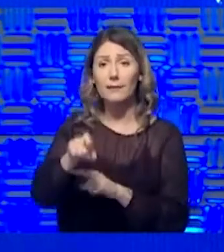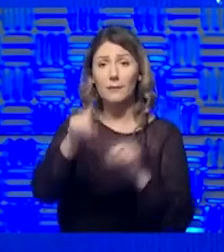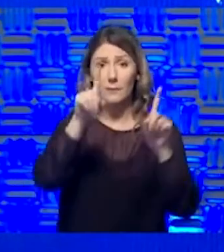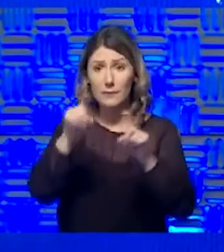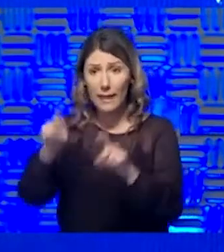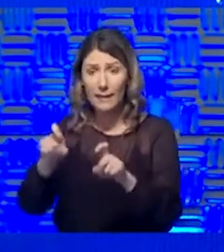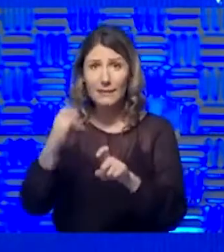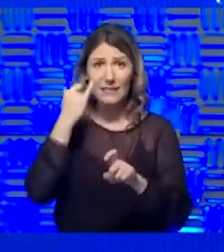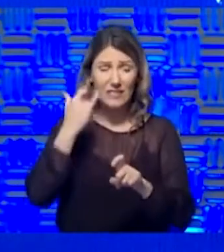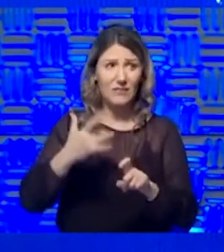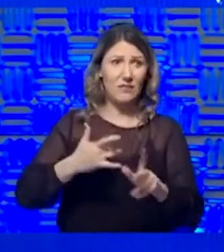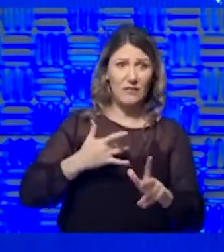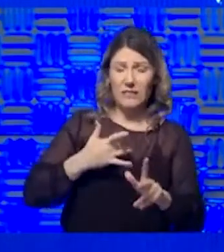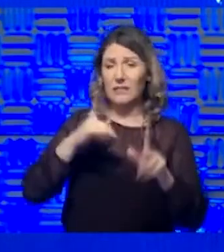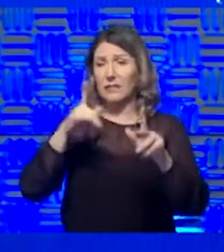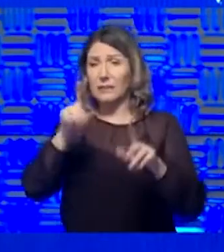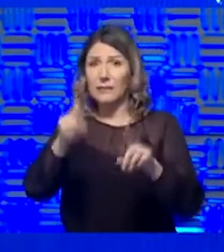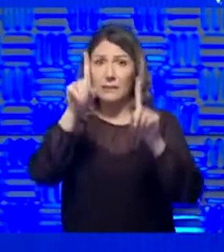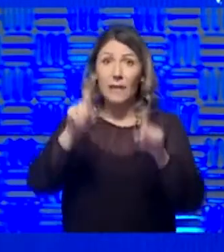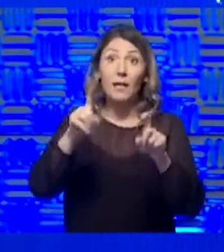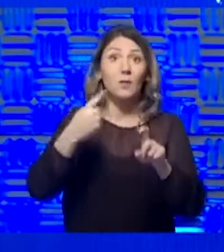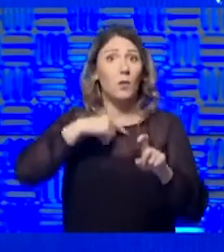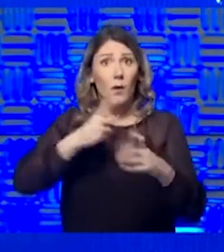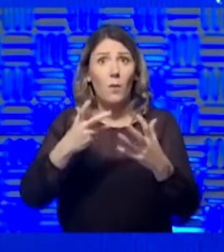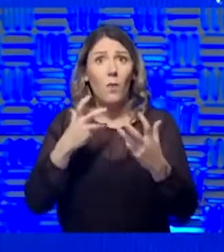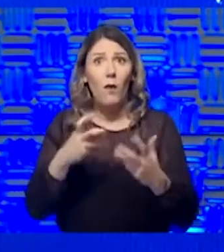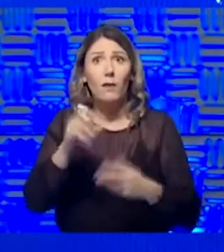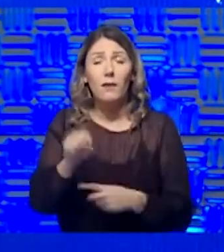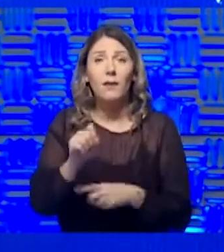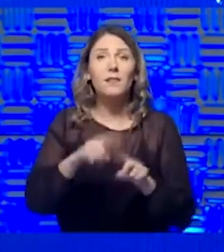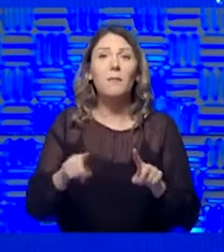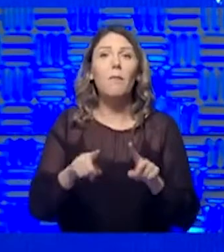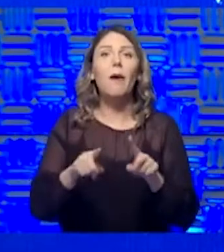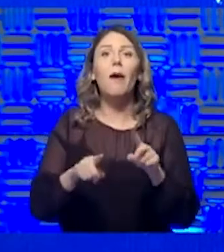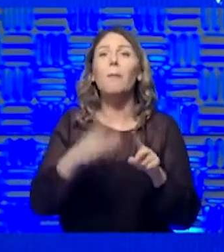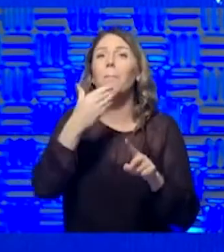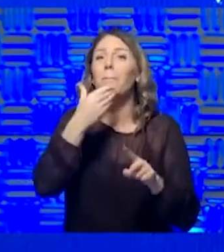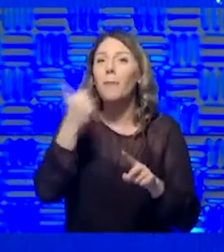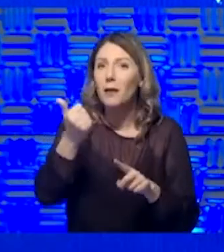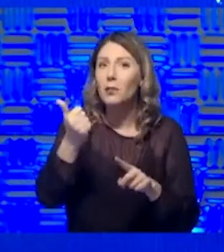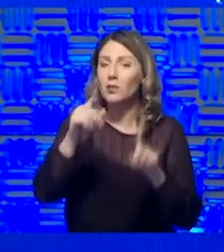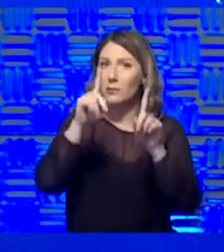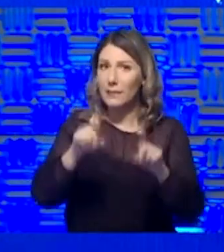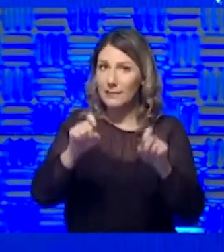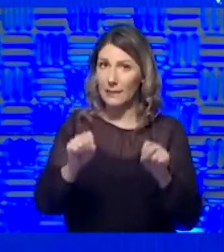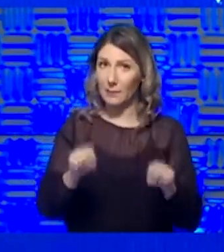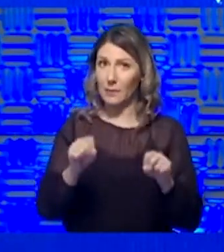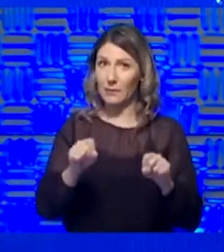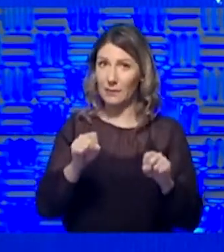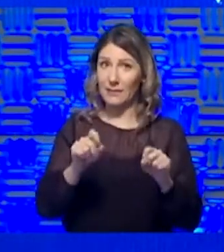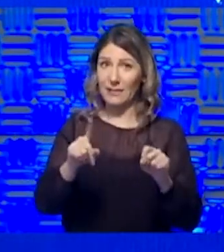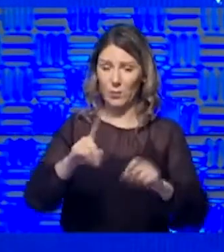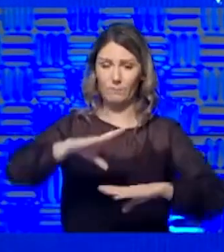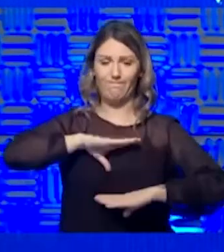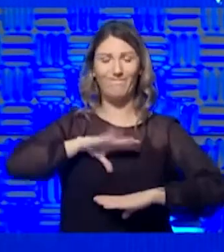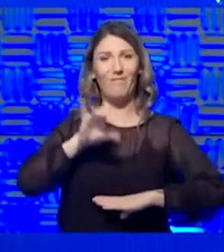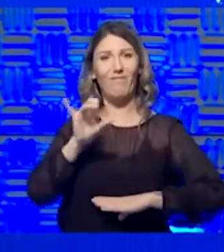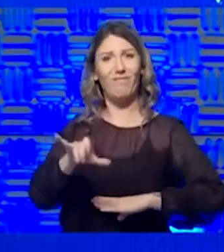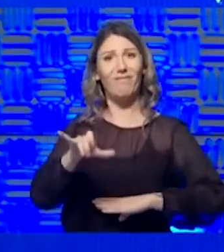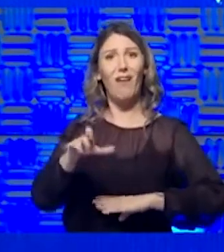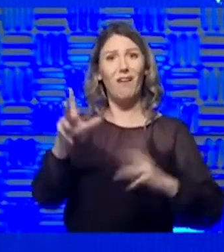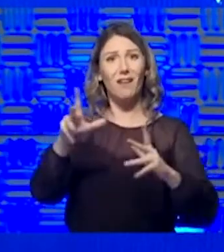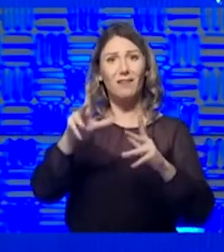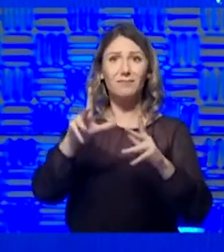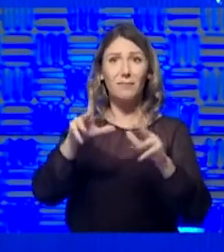all want and aspire to that. We need greater testing capability to match that statement. Right now, because we still have limited